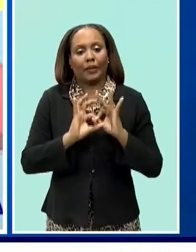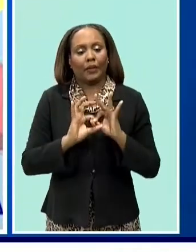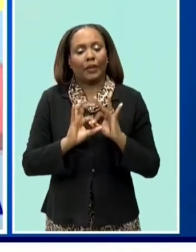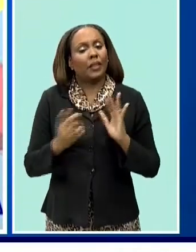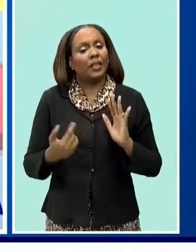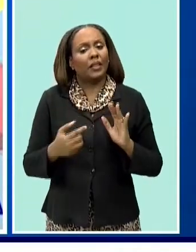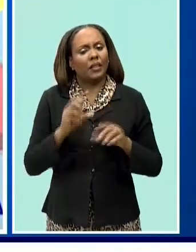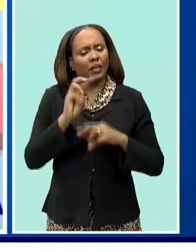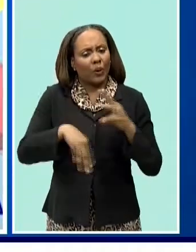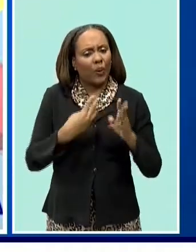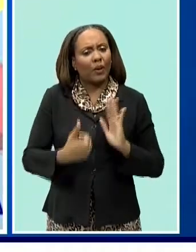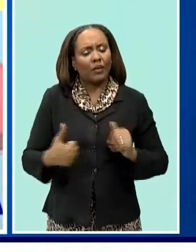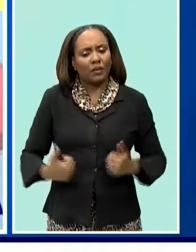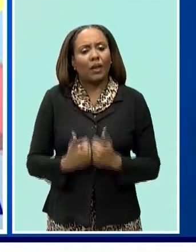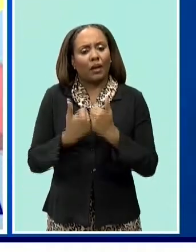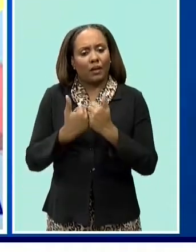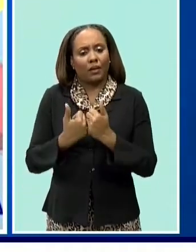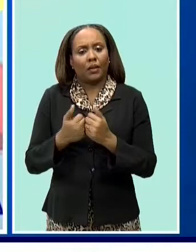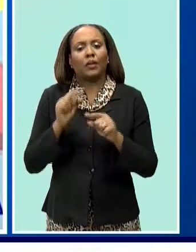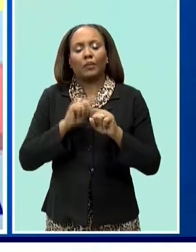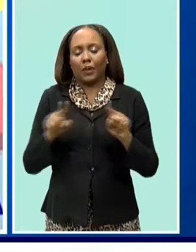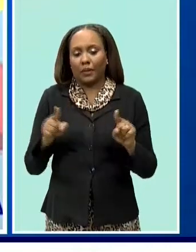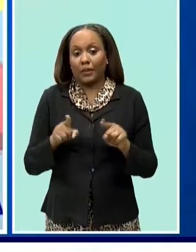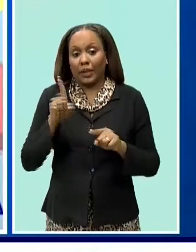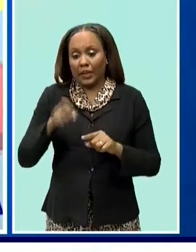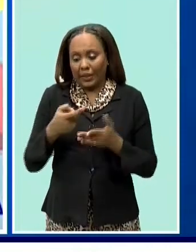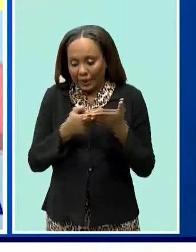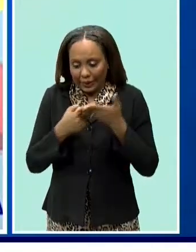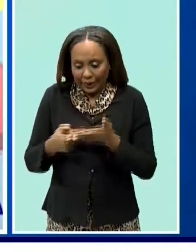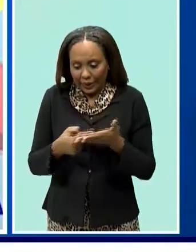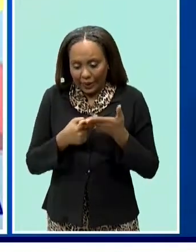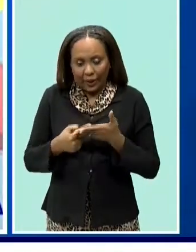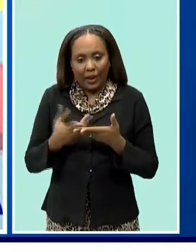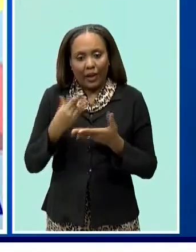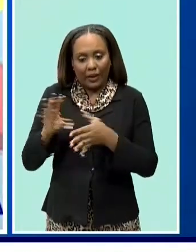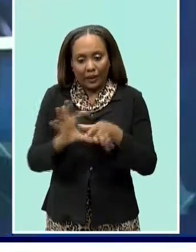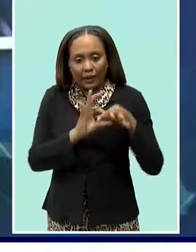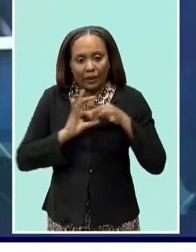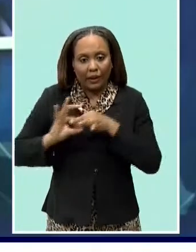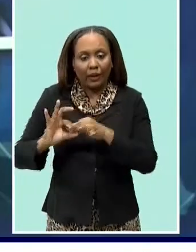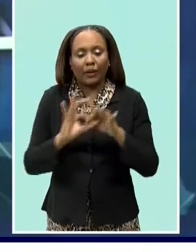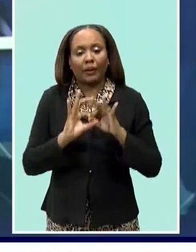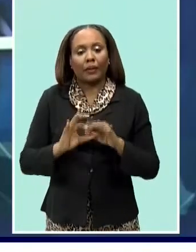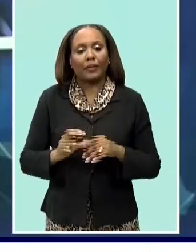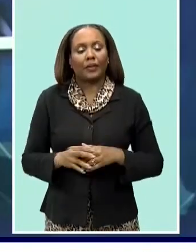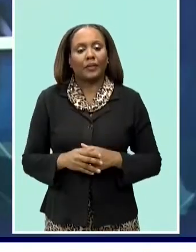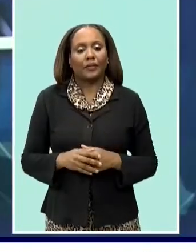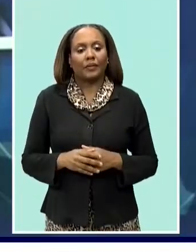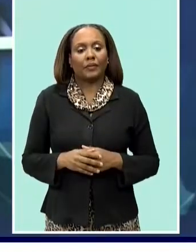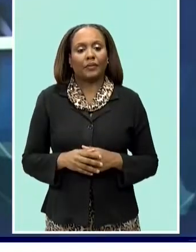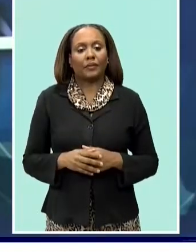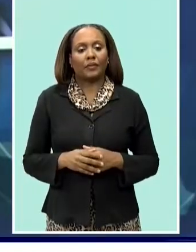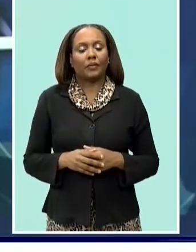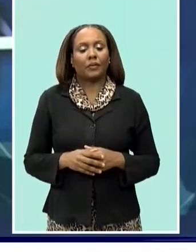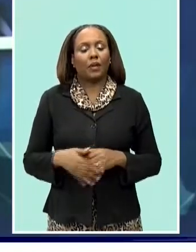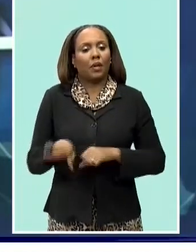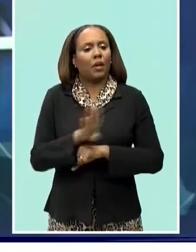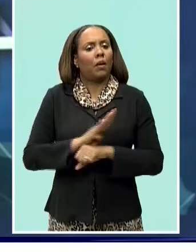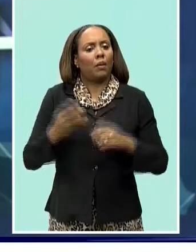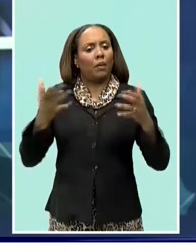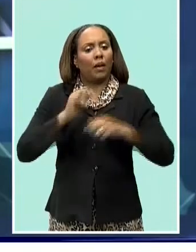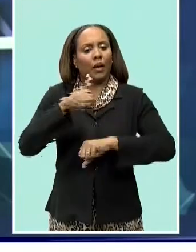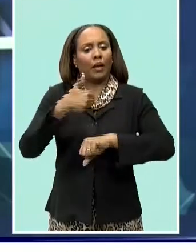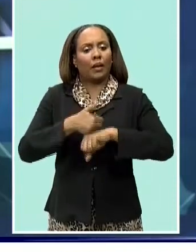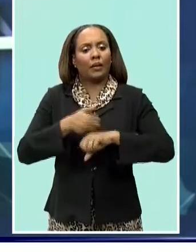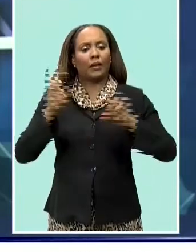challenge which can only be successfully addressed through cooperation among yourselves. Barbados is planning to establish a